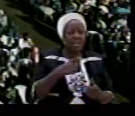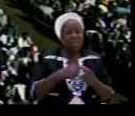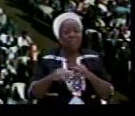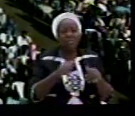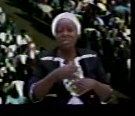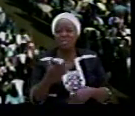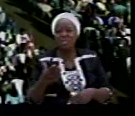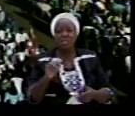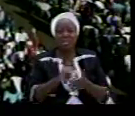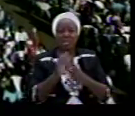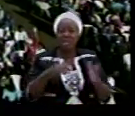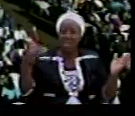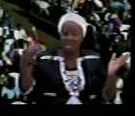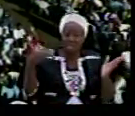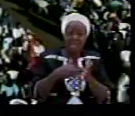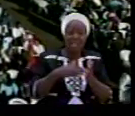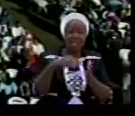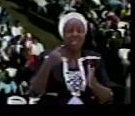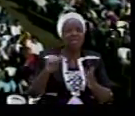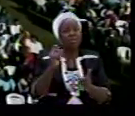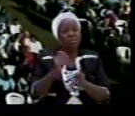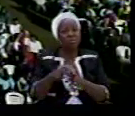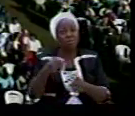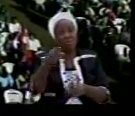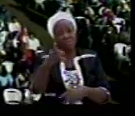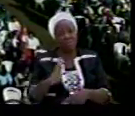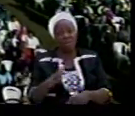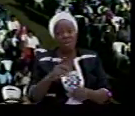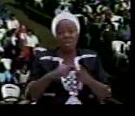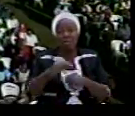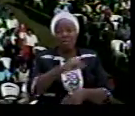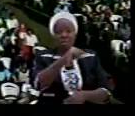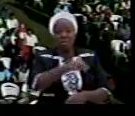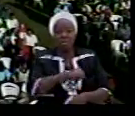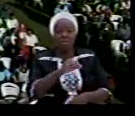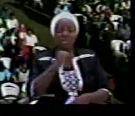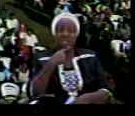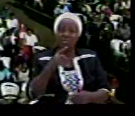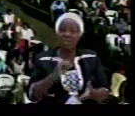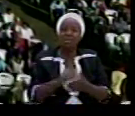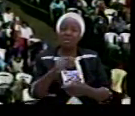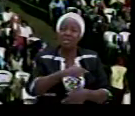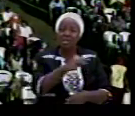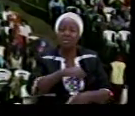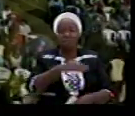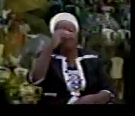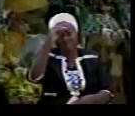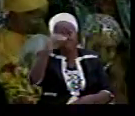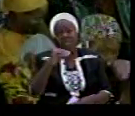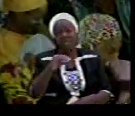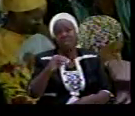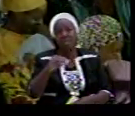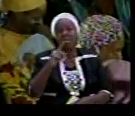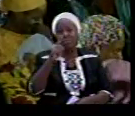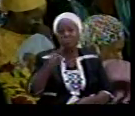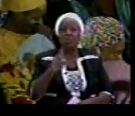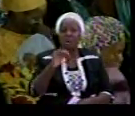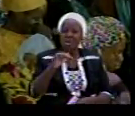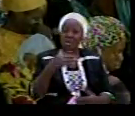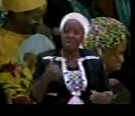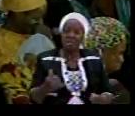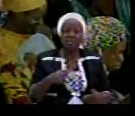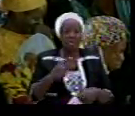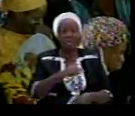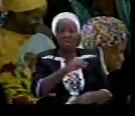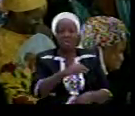God. And your conscience is telling you, you are the guilty man. You are the guilty woman.